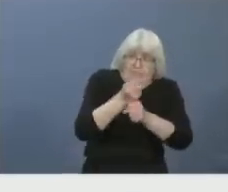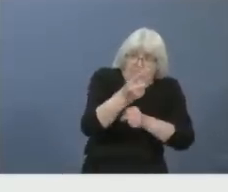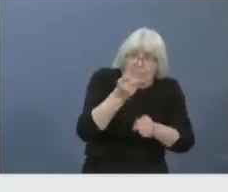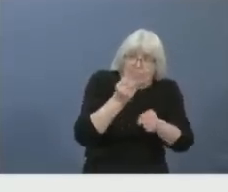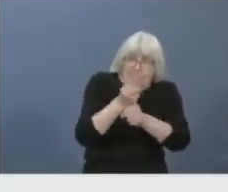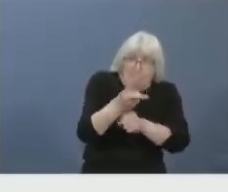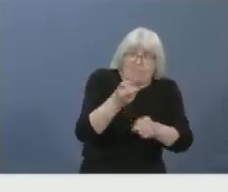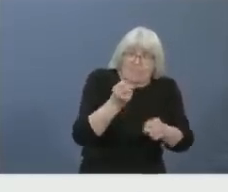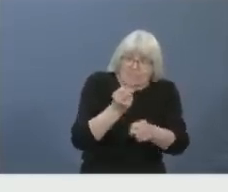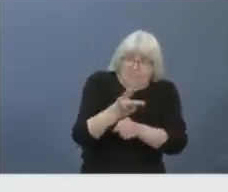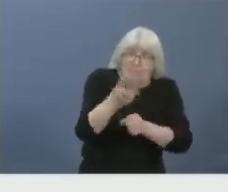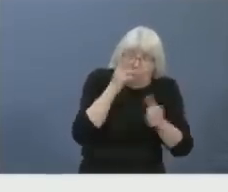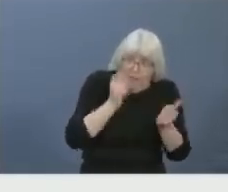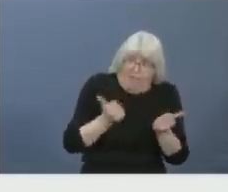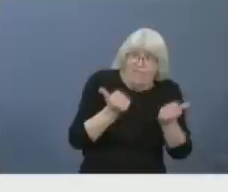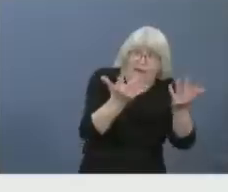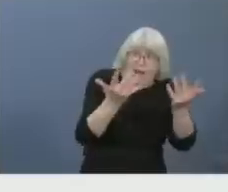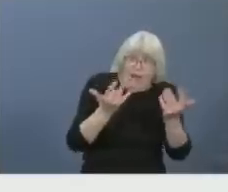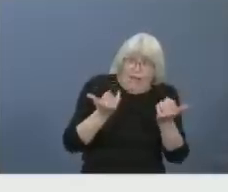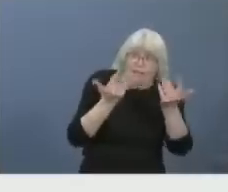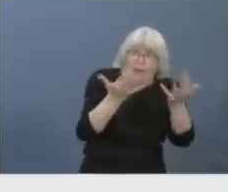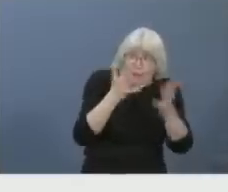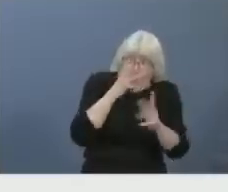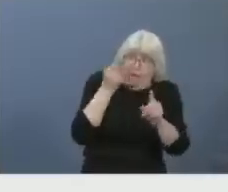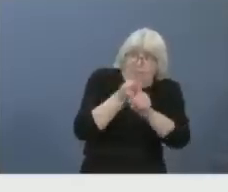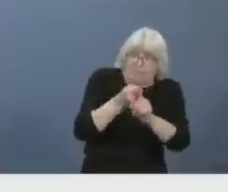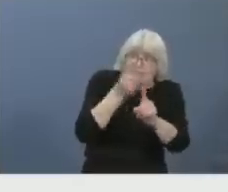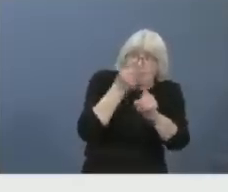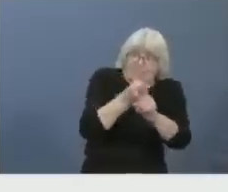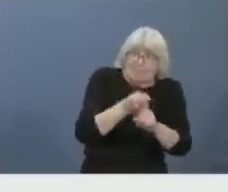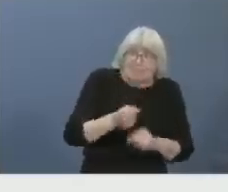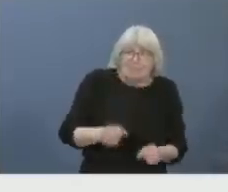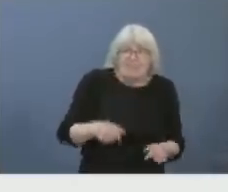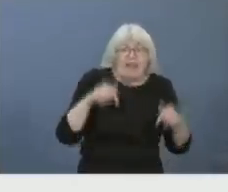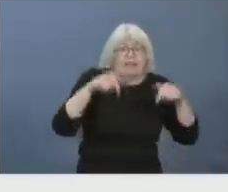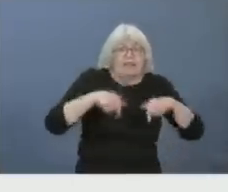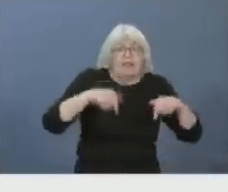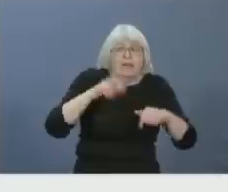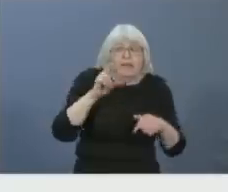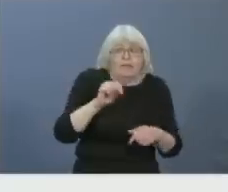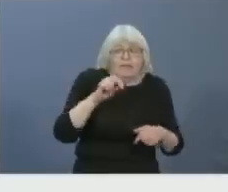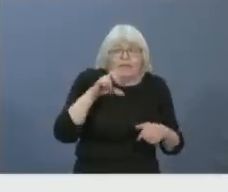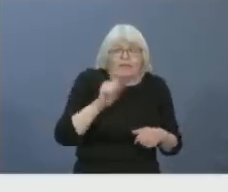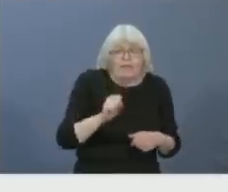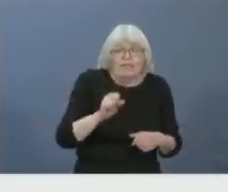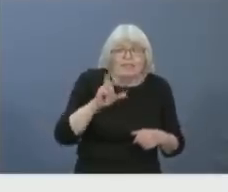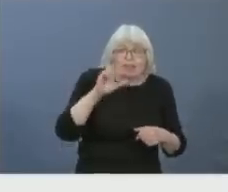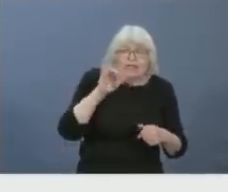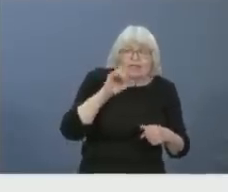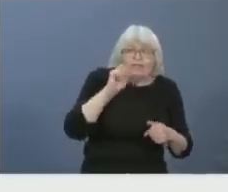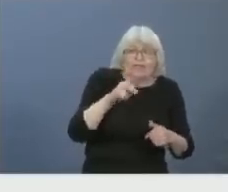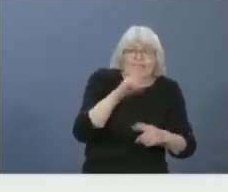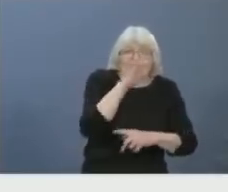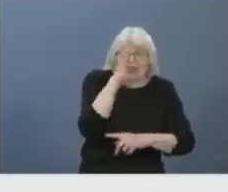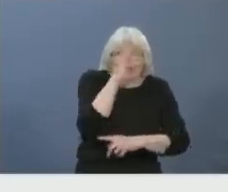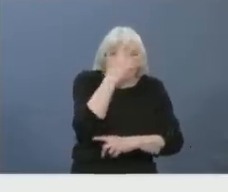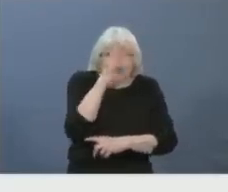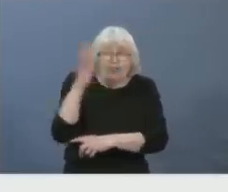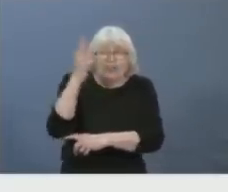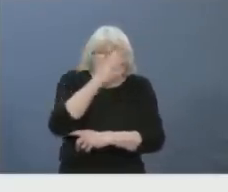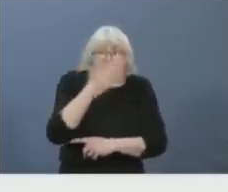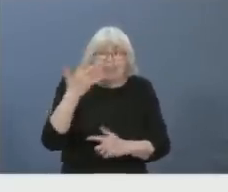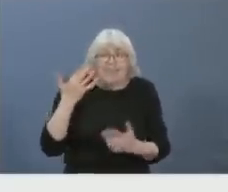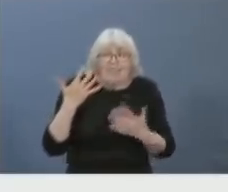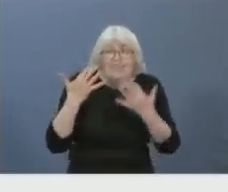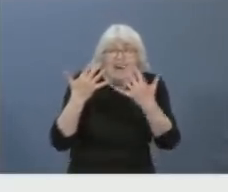Nova Scotia, when we're talking about the risk of forest fires, having a winter like we just had with